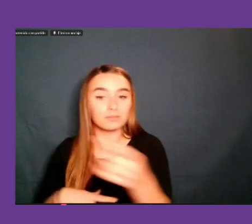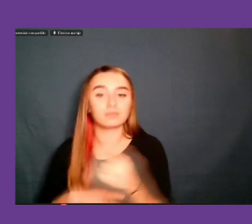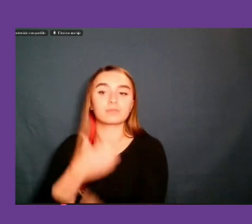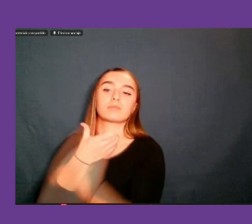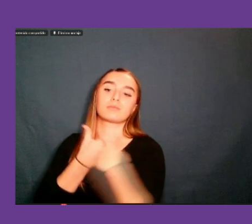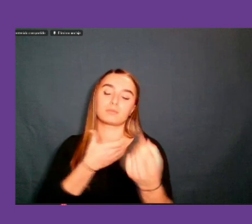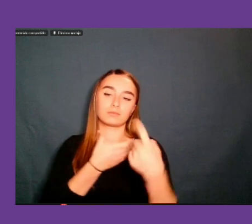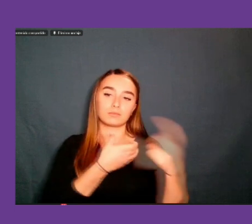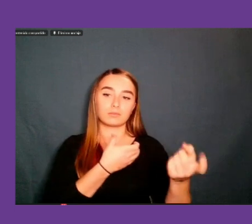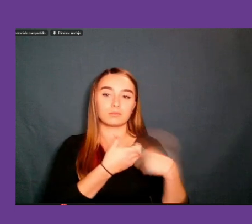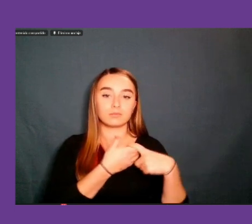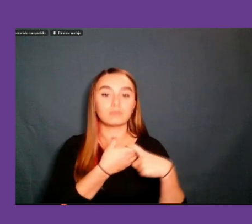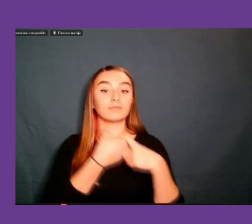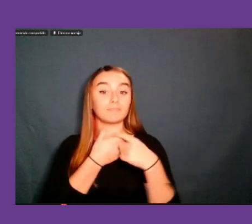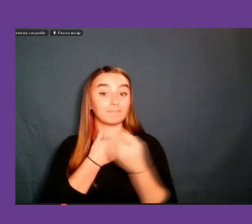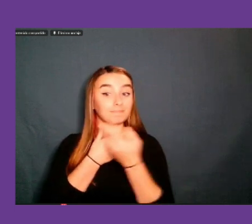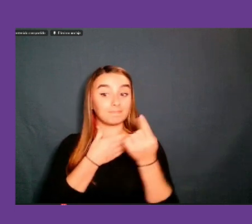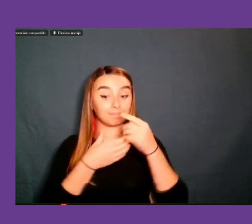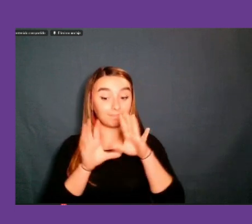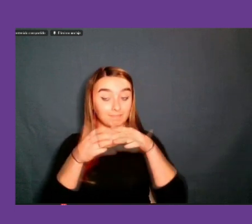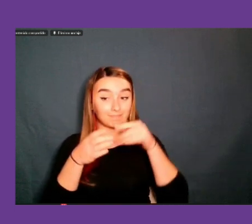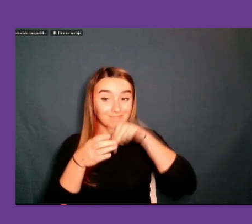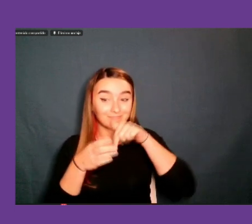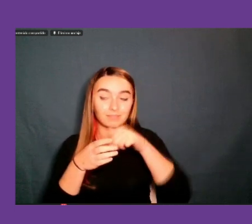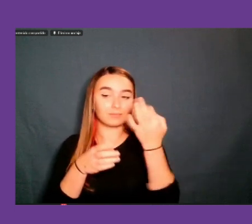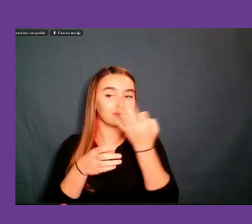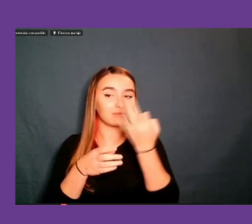join, the different